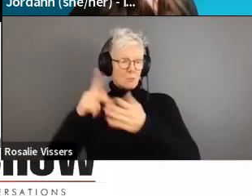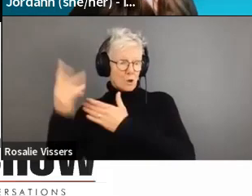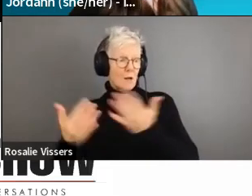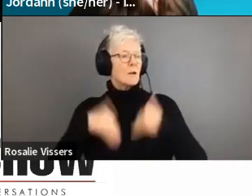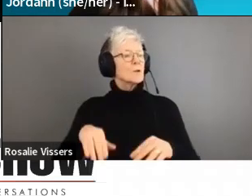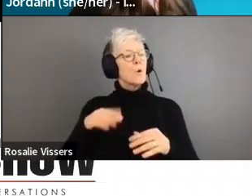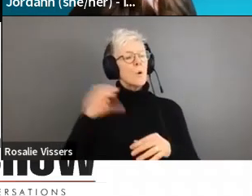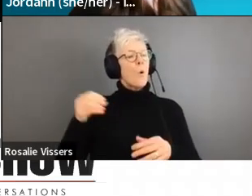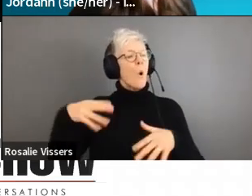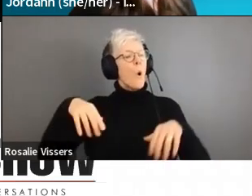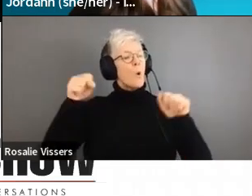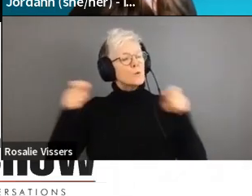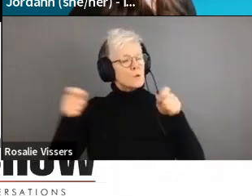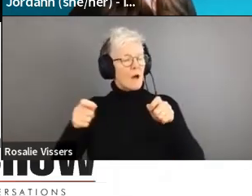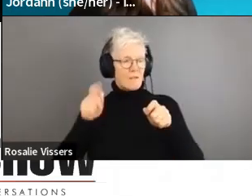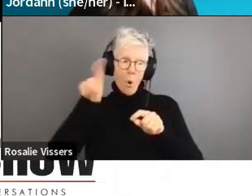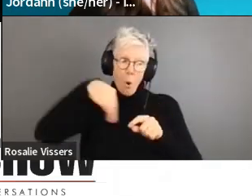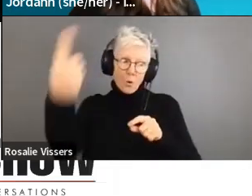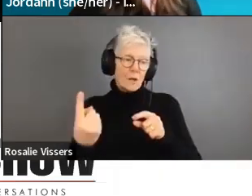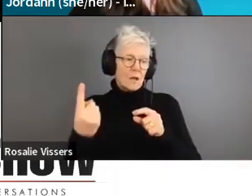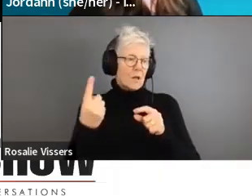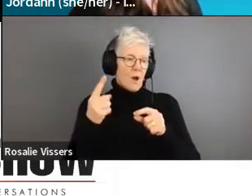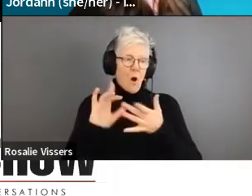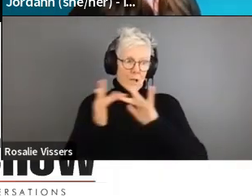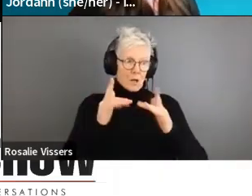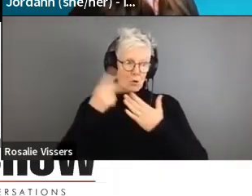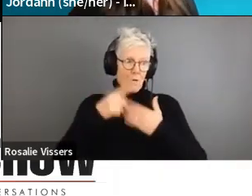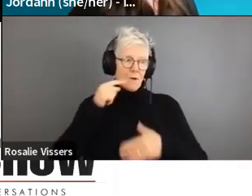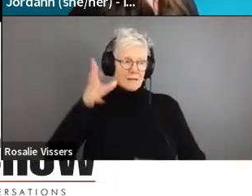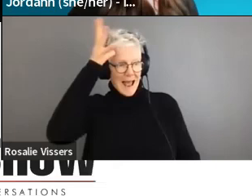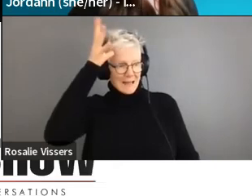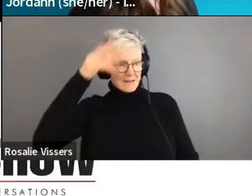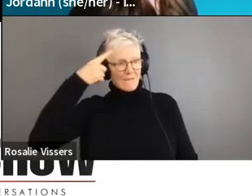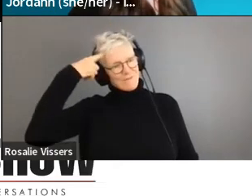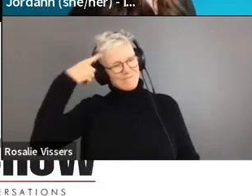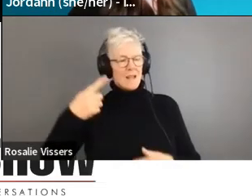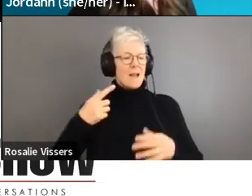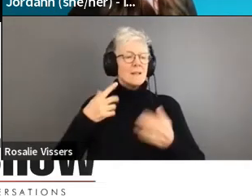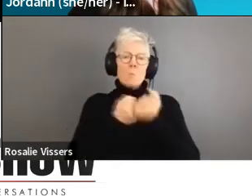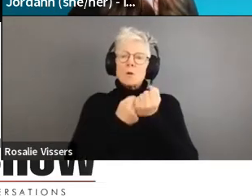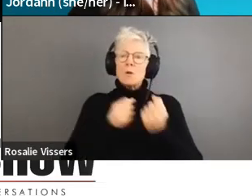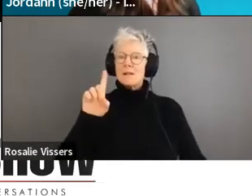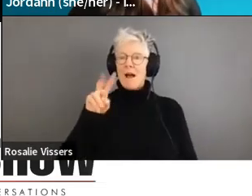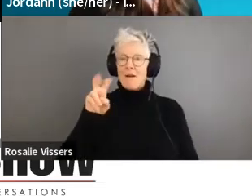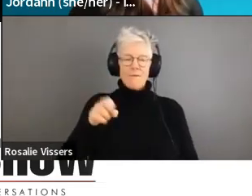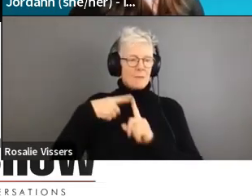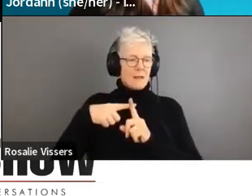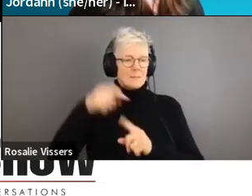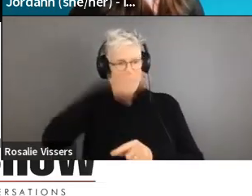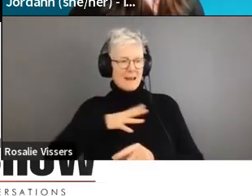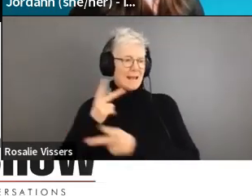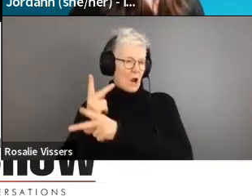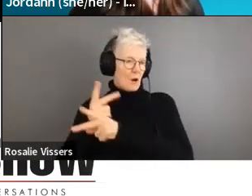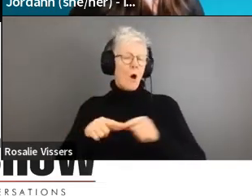and co-producer of the only online show for dads and fathers in the world, sponsored by Dove Men Plus Care. He has won 2 awards through